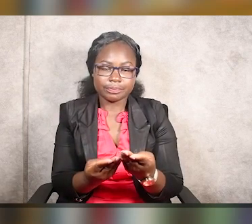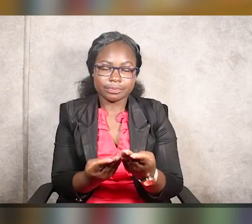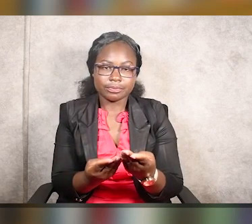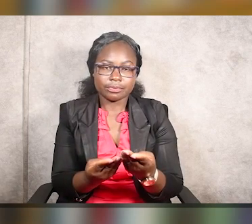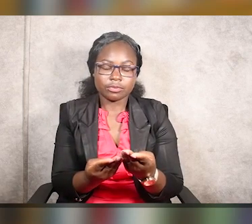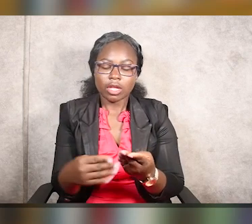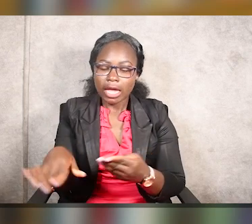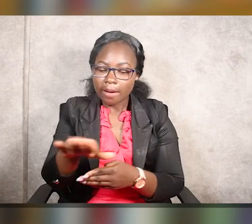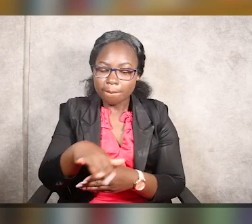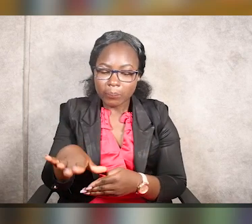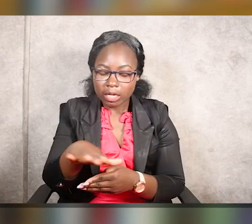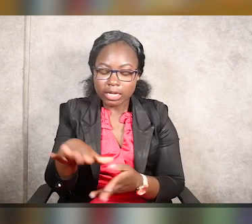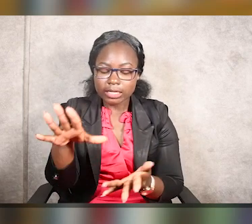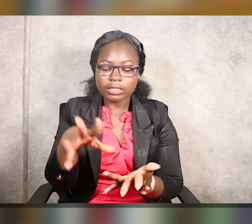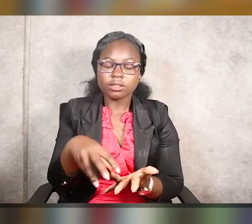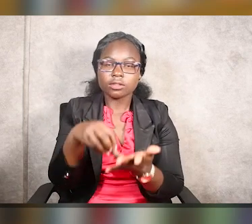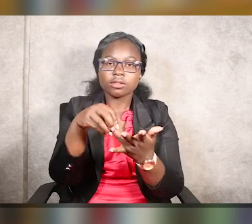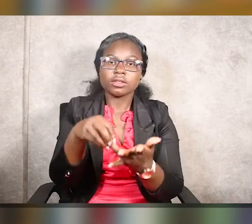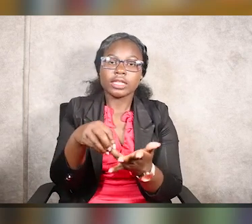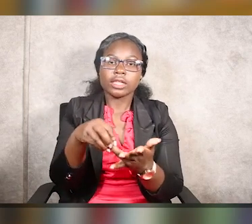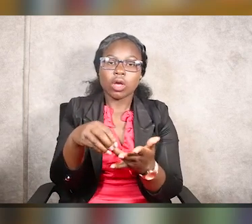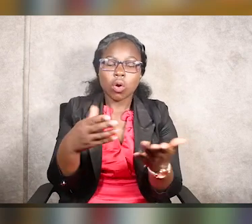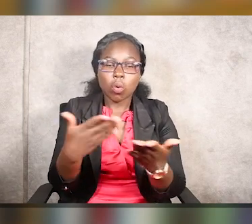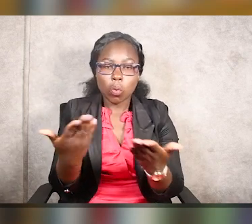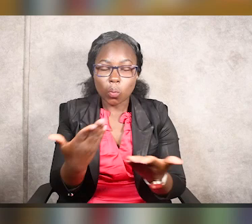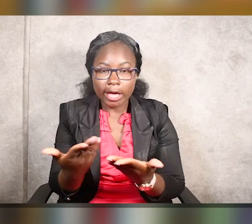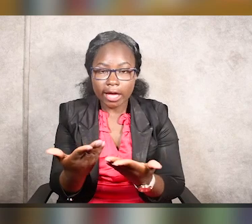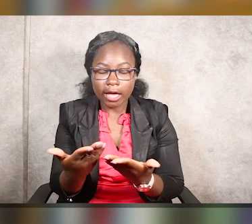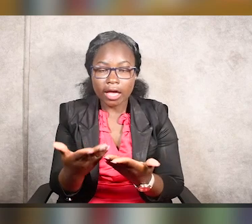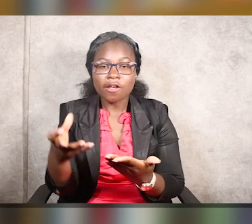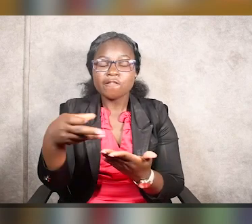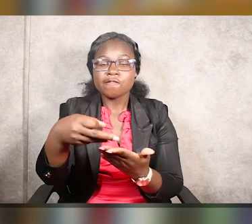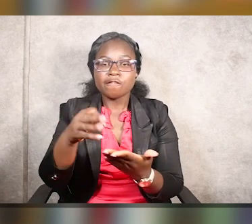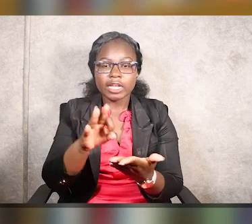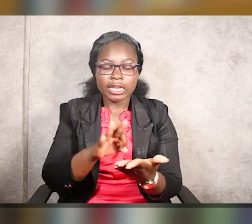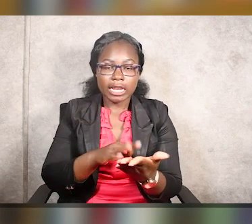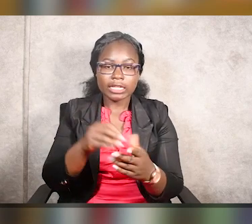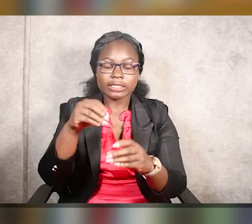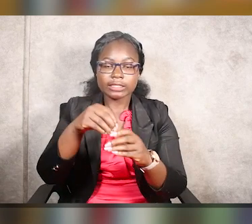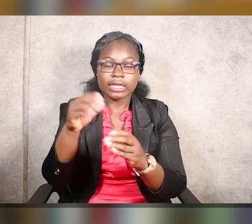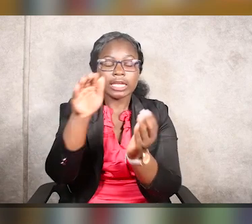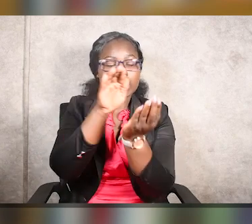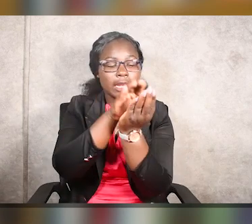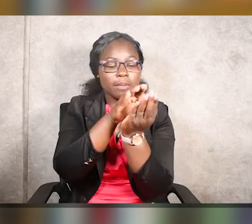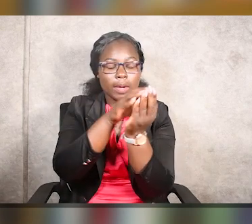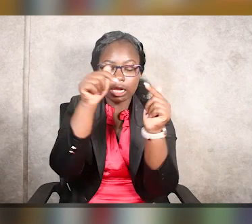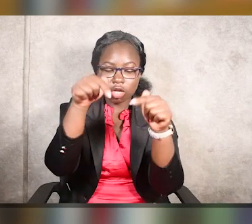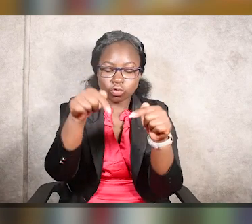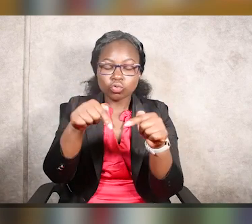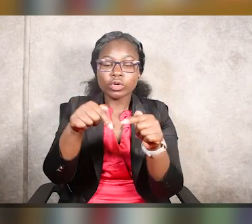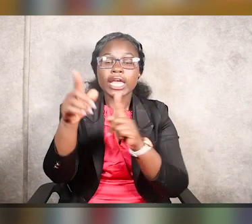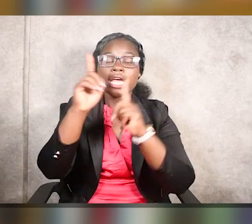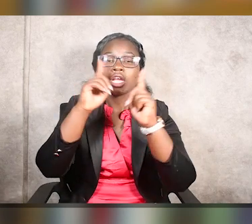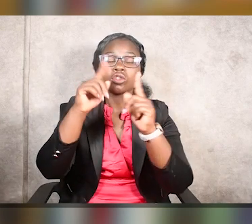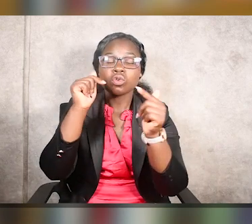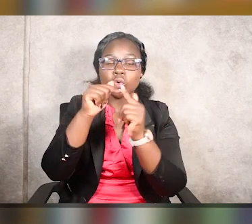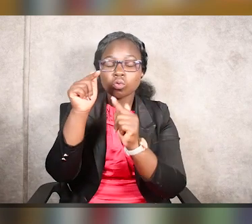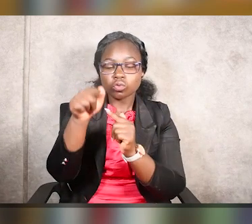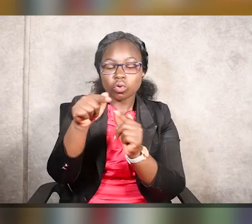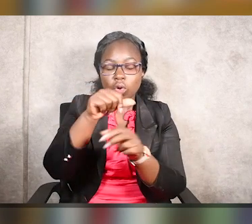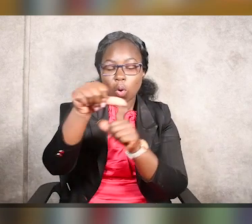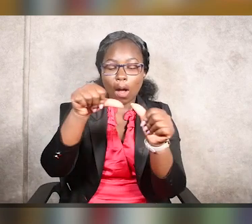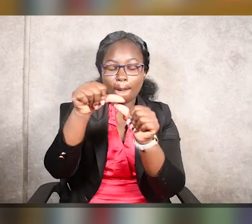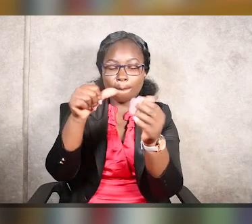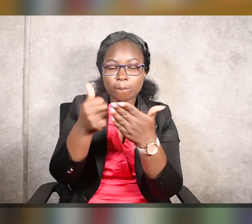My area of specialty is finance and banking. Today I'm going to talk to you about the